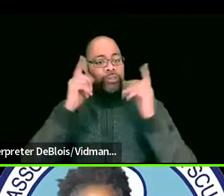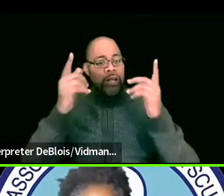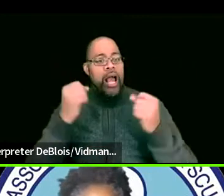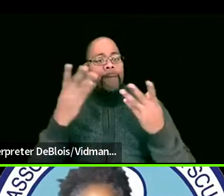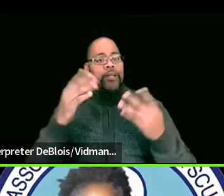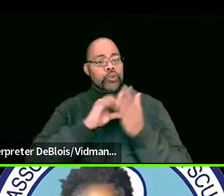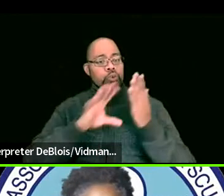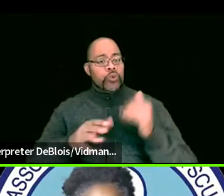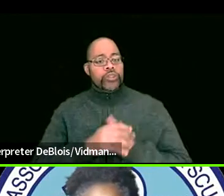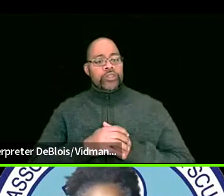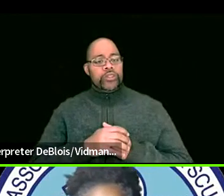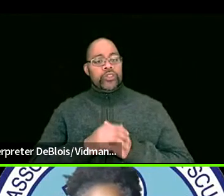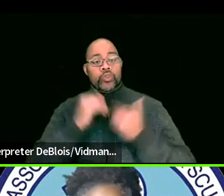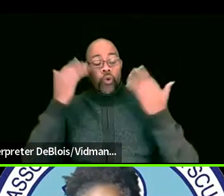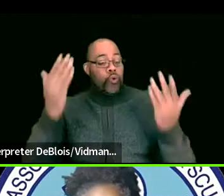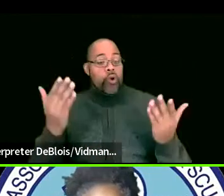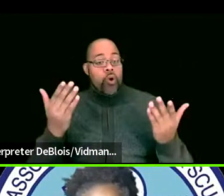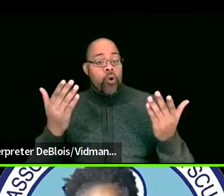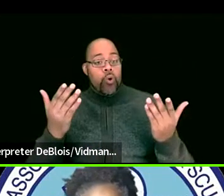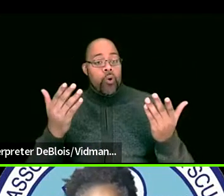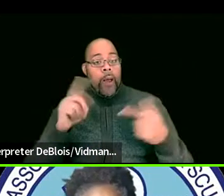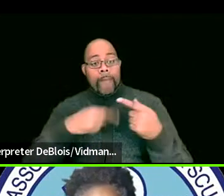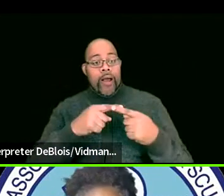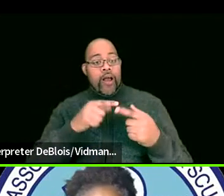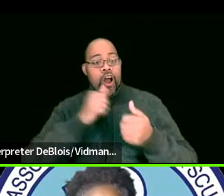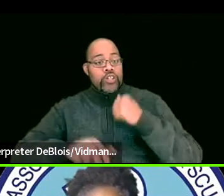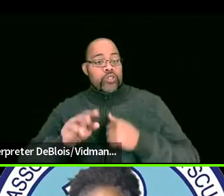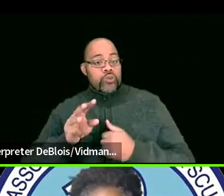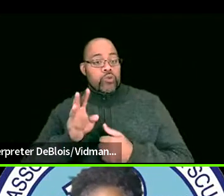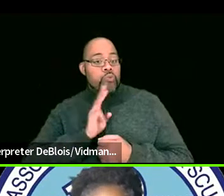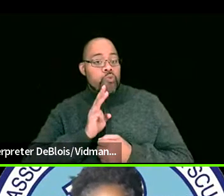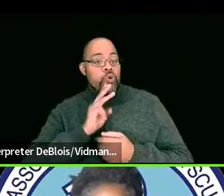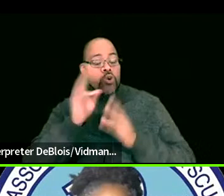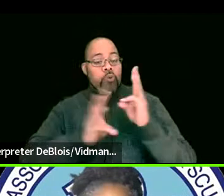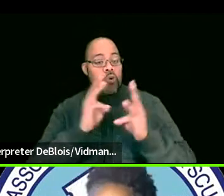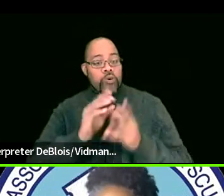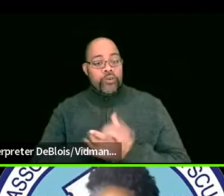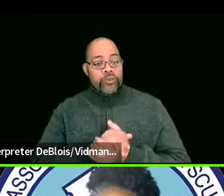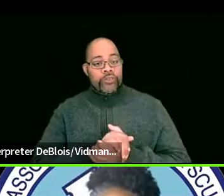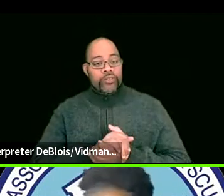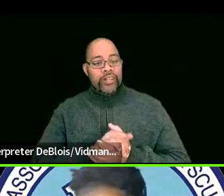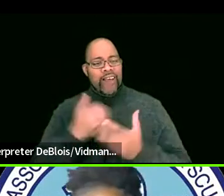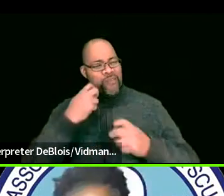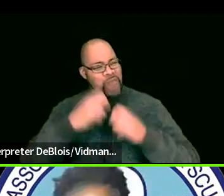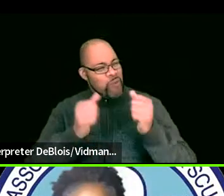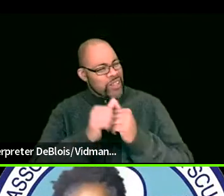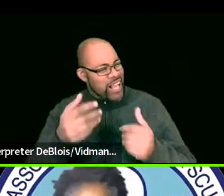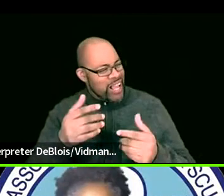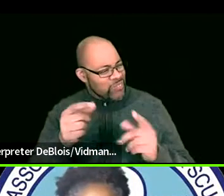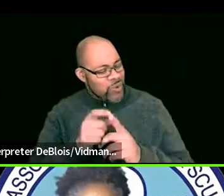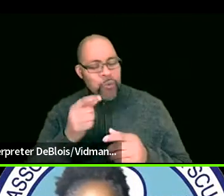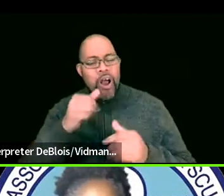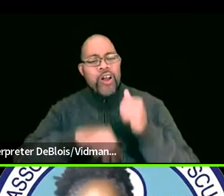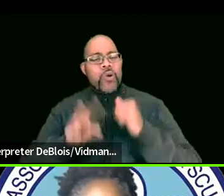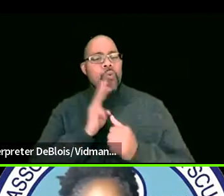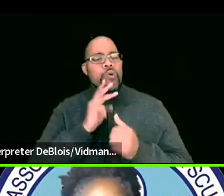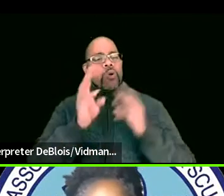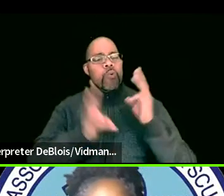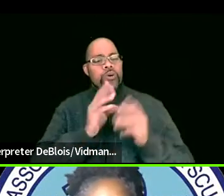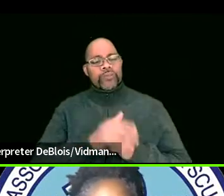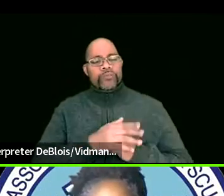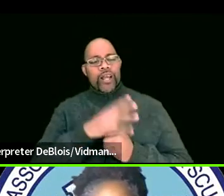how many students don't know about the underwater world. We're all having trouble with that today, with the underwater